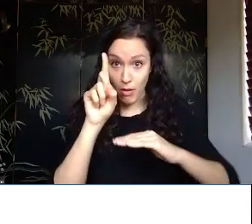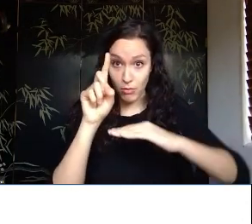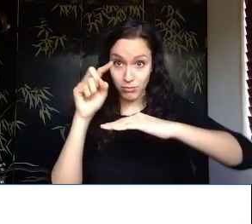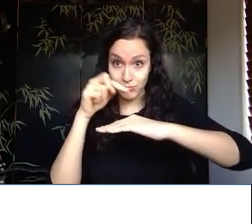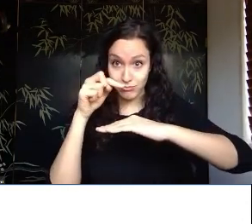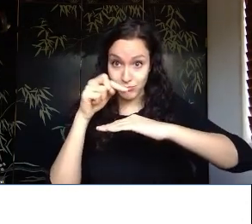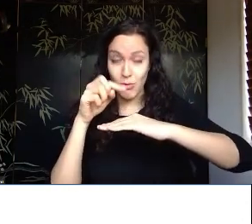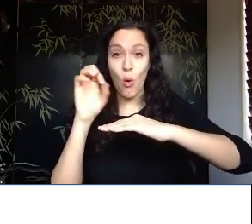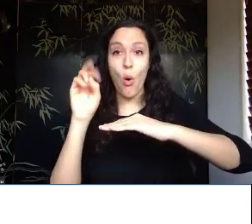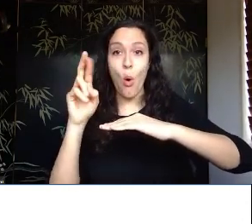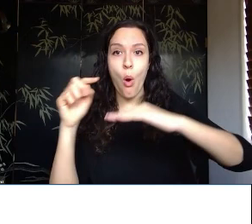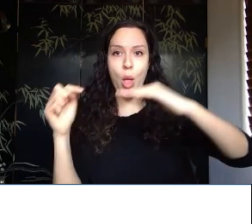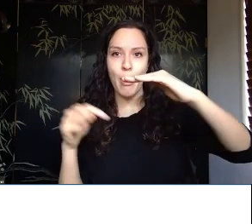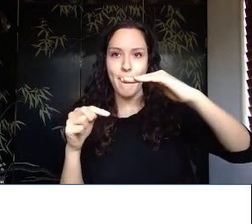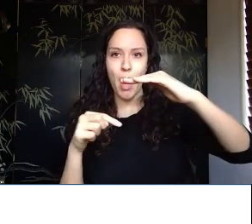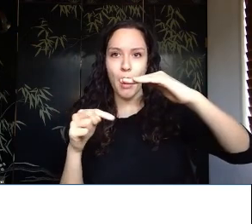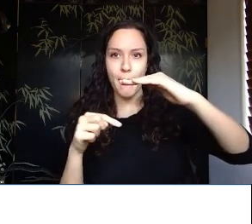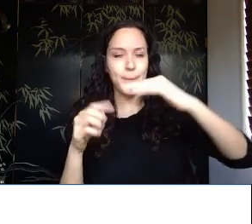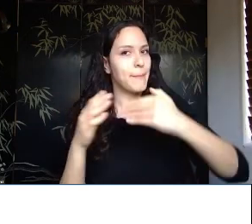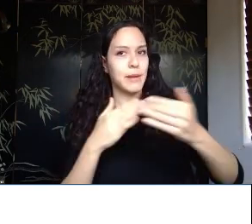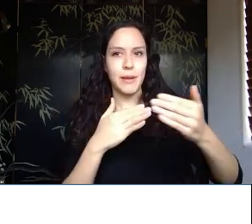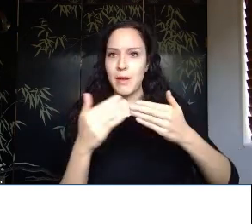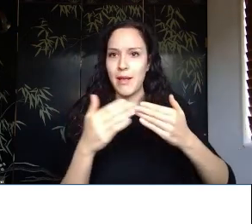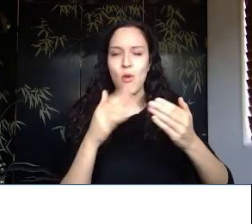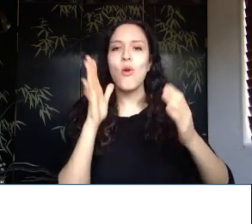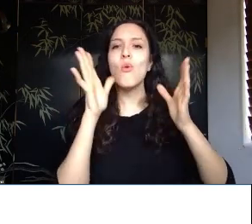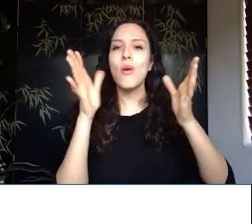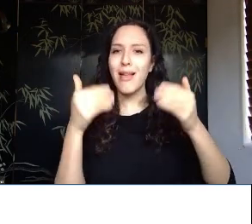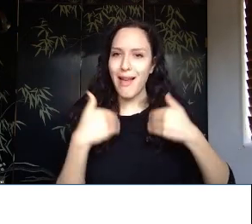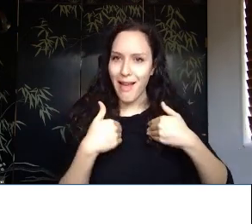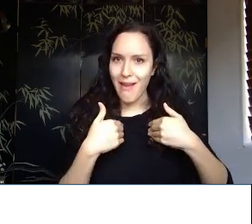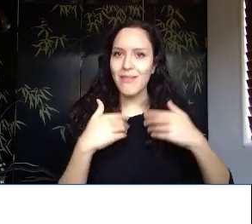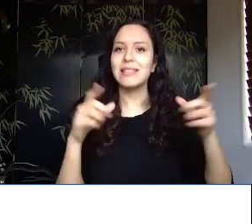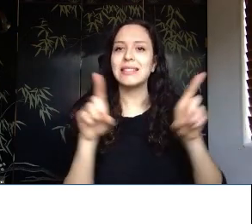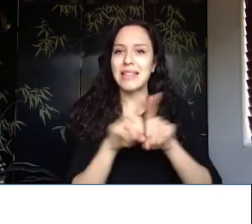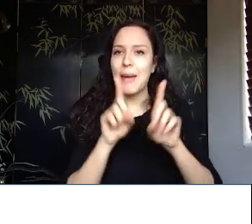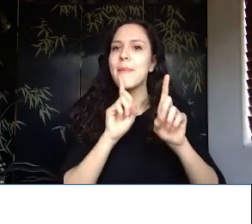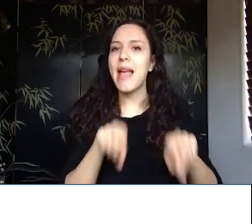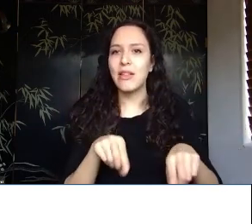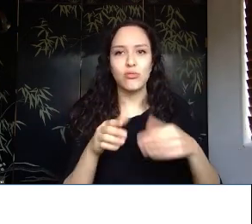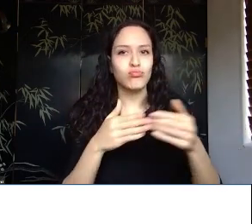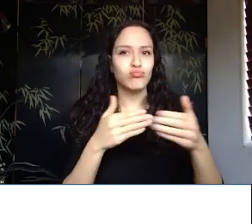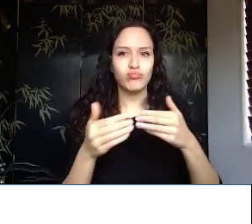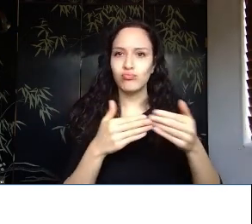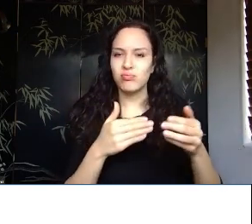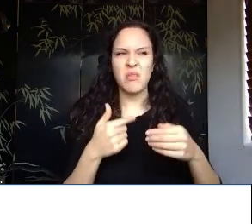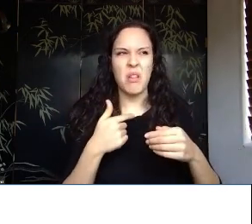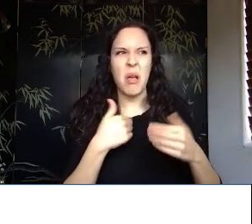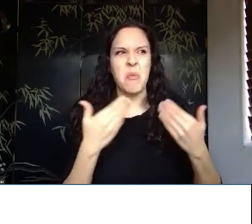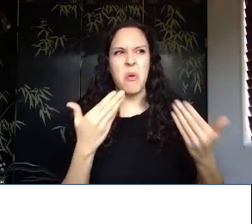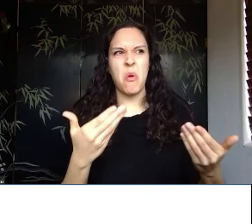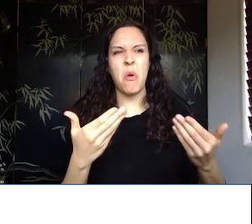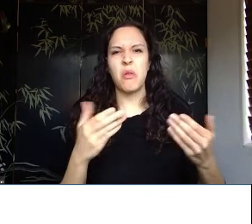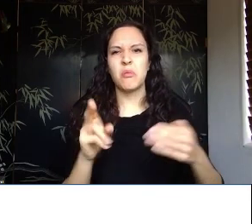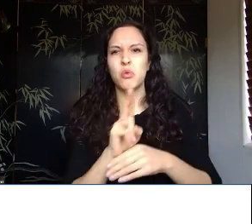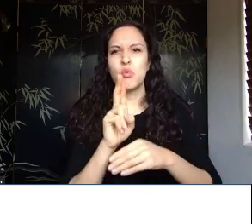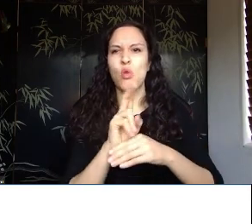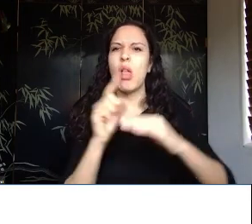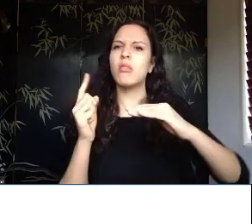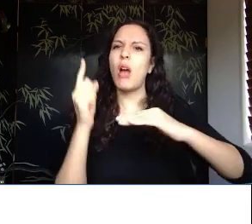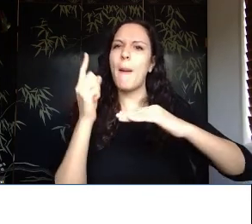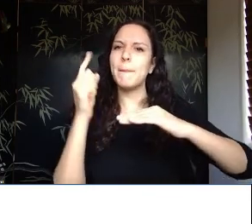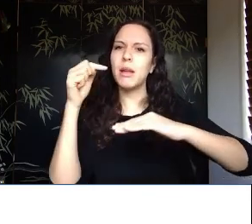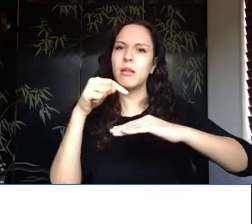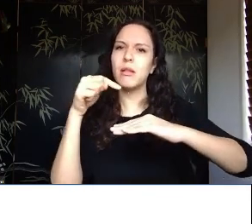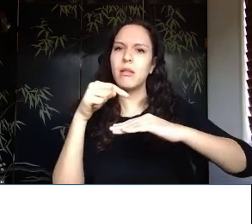or if you put it on the bottom, you'll get the same answer in the end anyways. So I'm just going to go with the top one just because I wrote it first.